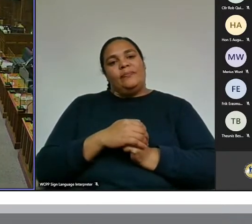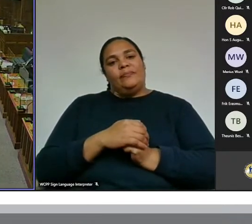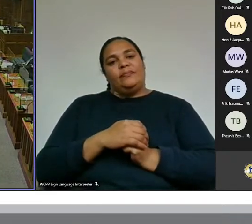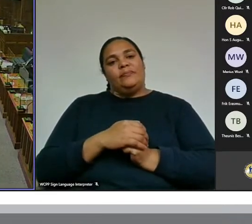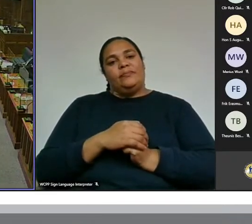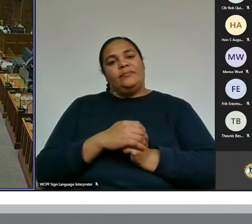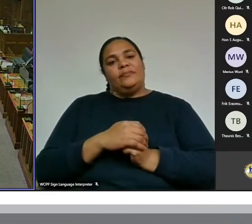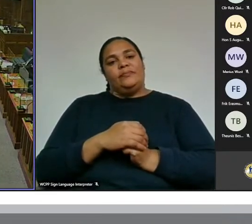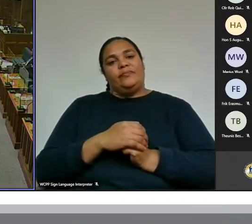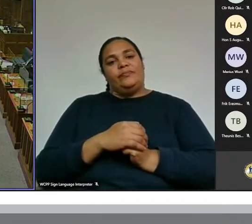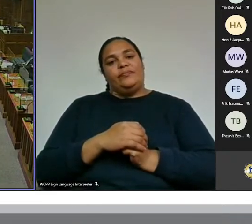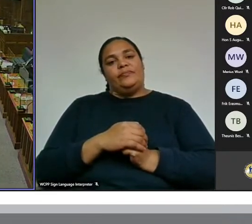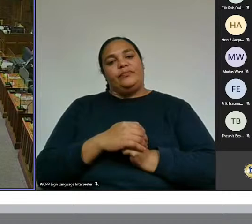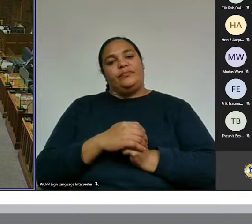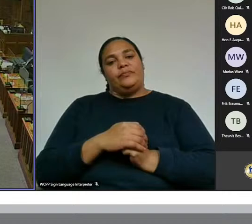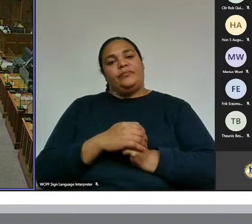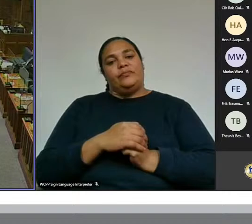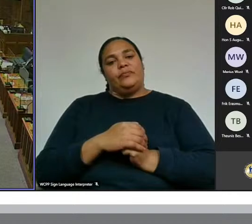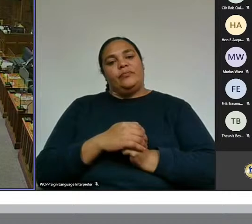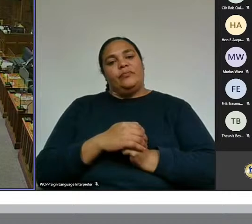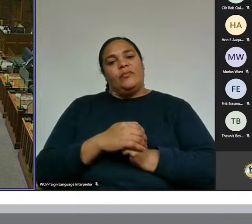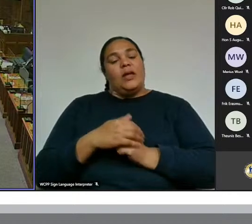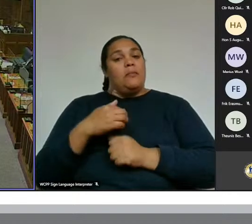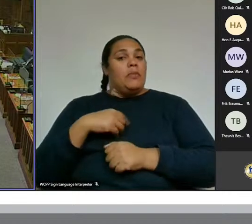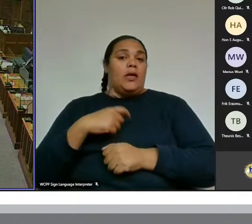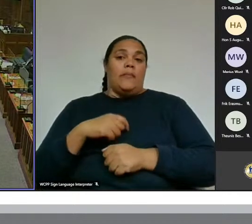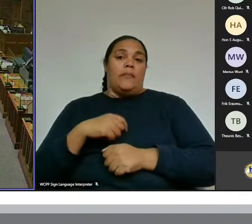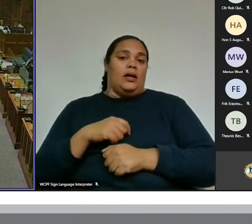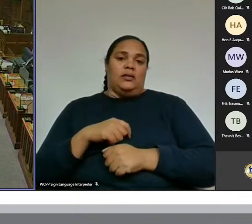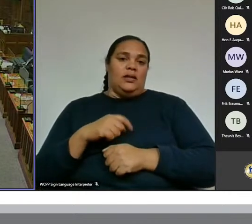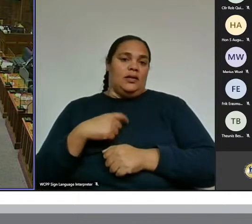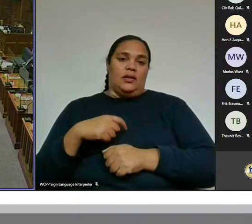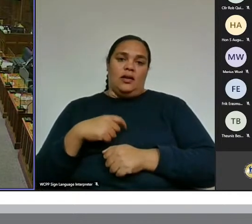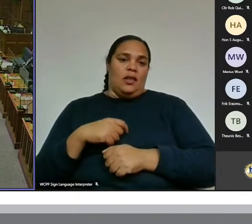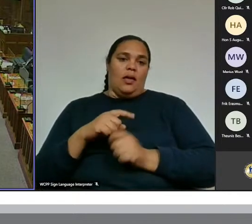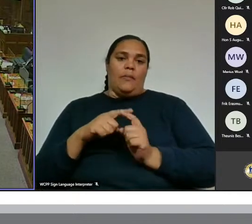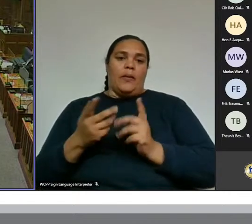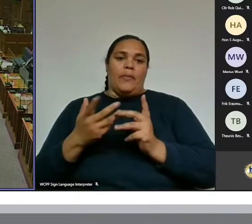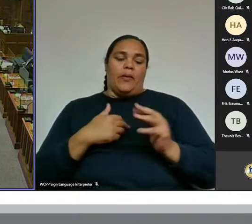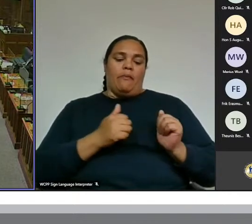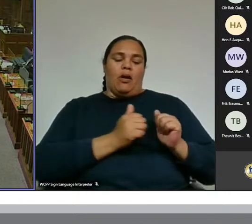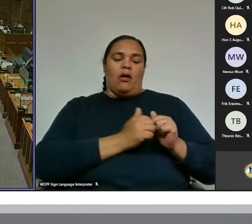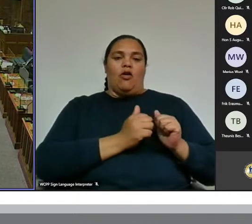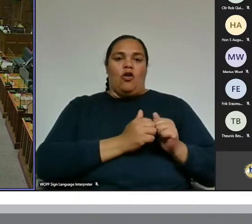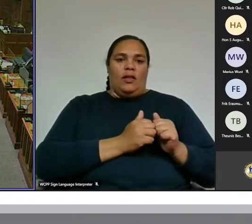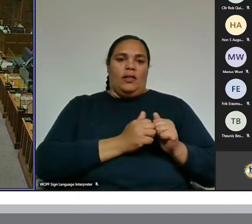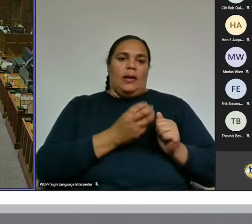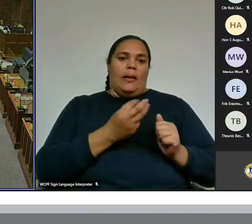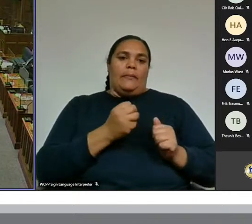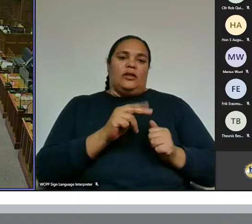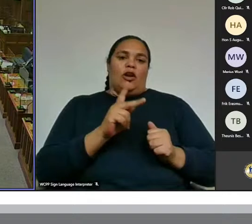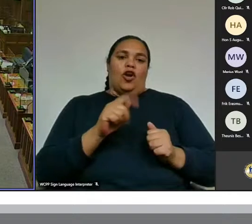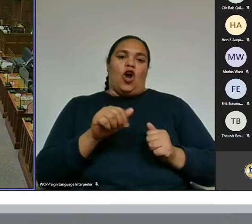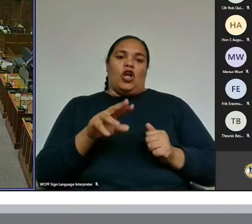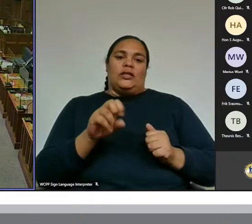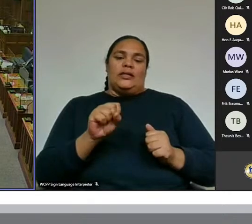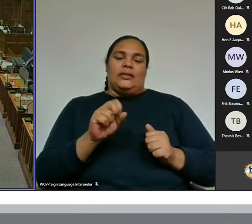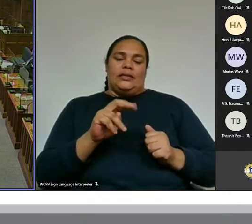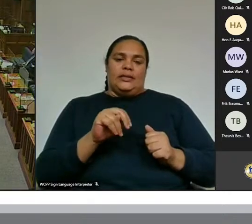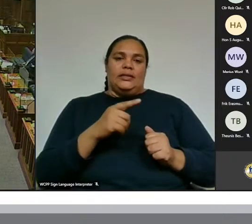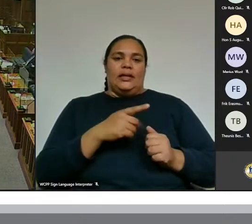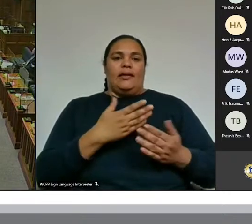The Chair, not from me personally, except maybe my colleagues. Mr. Costens? Costens would like to comment